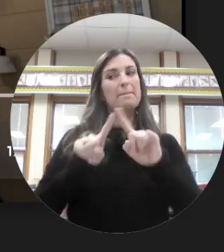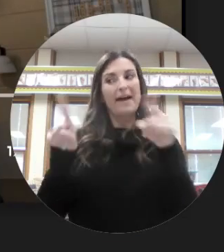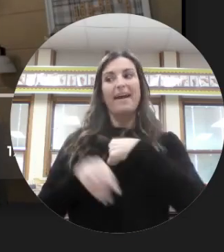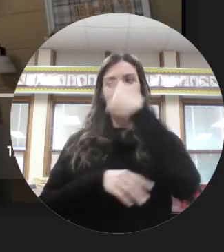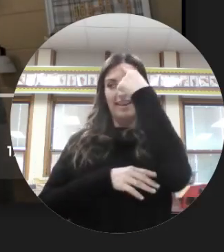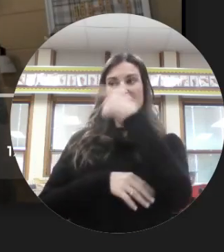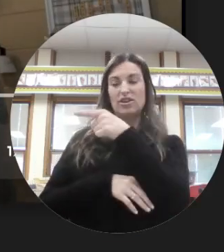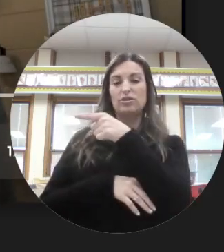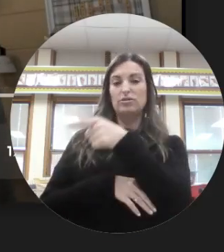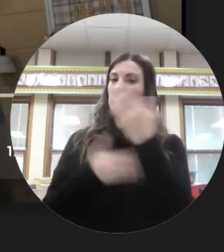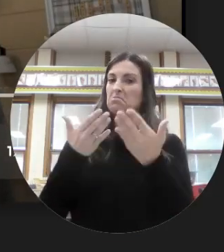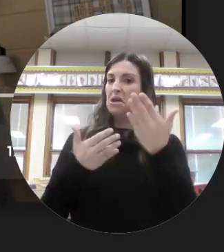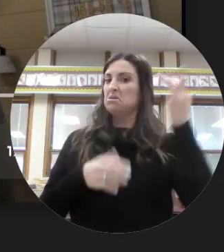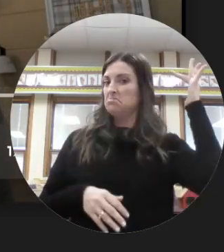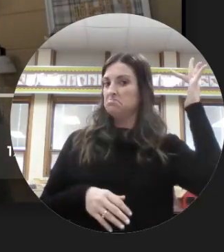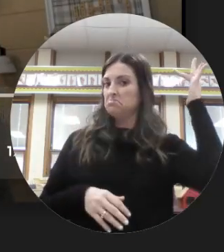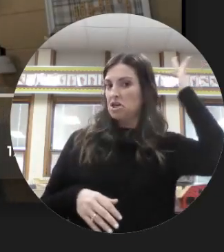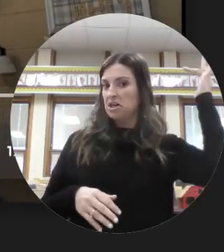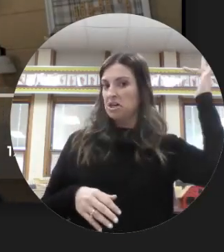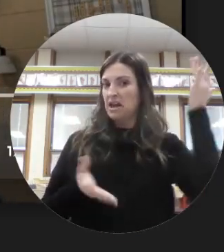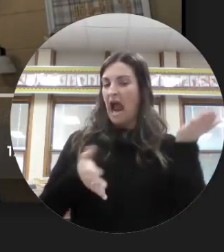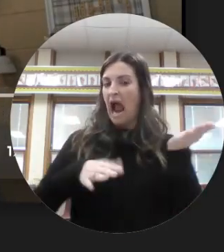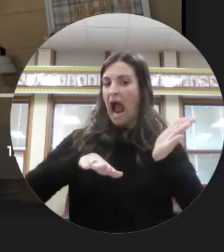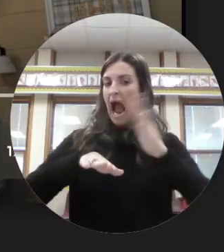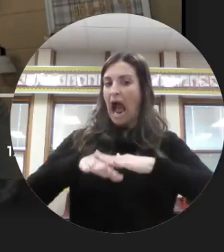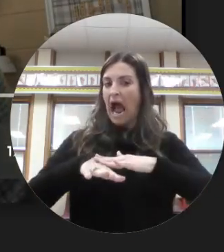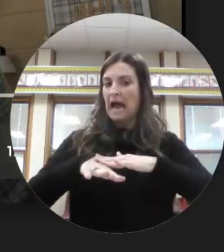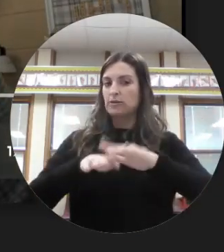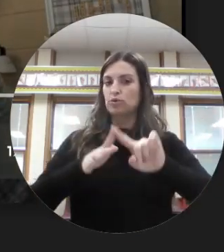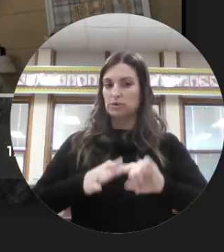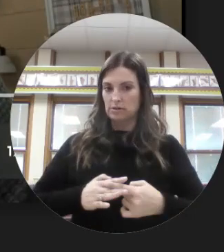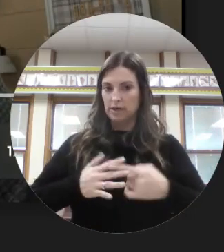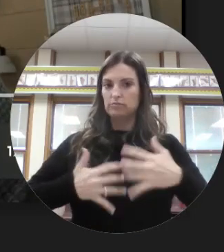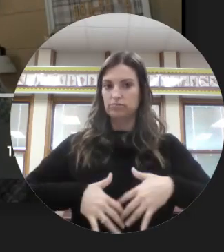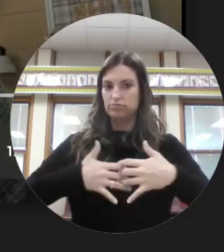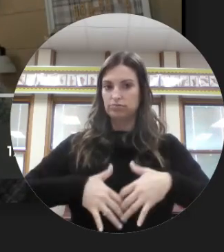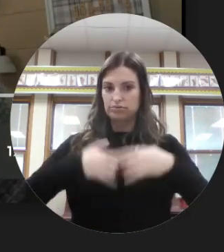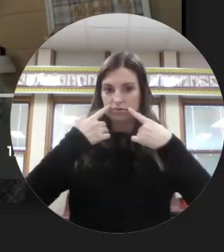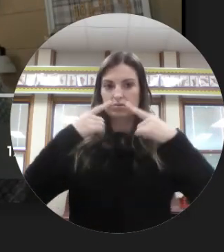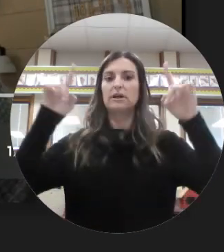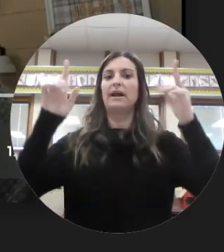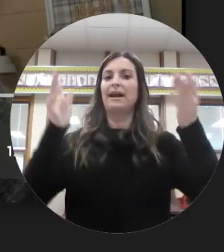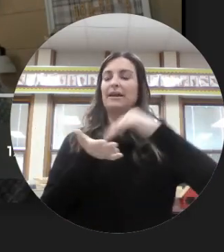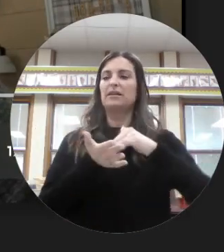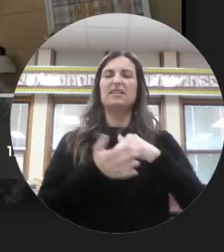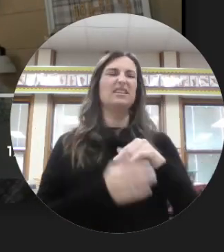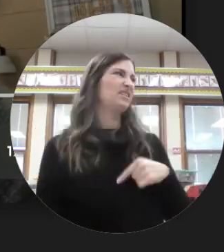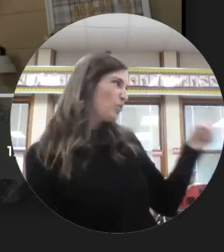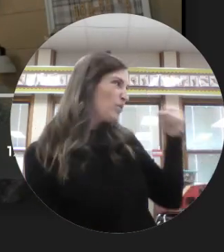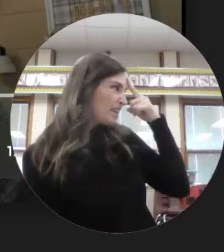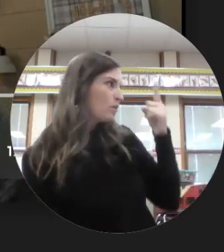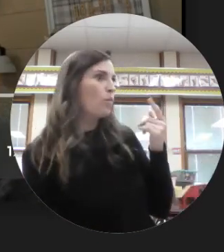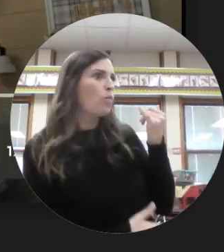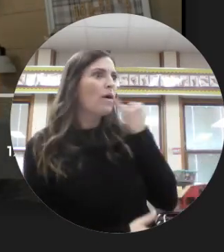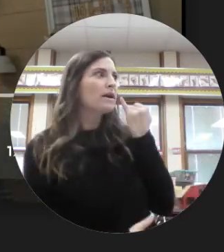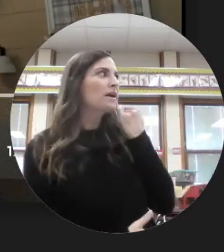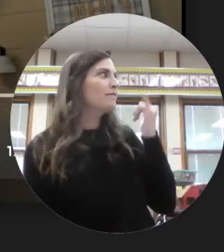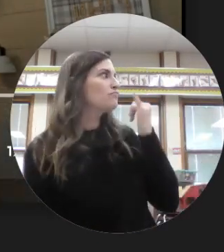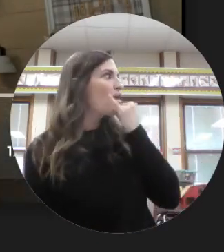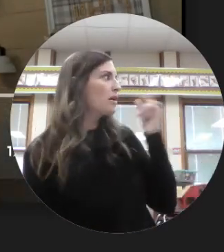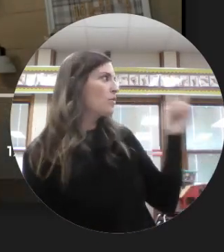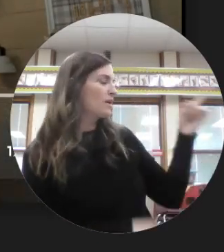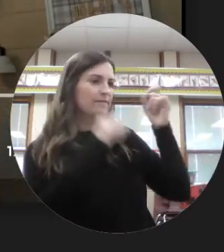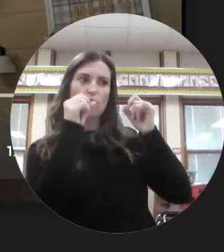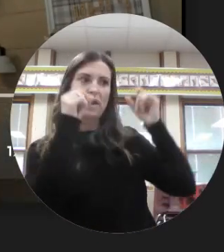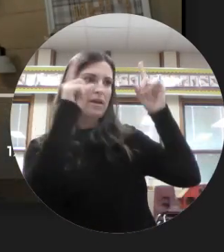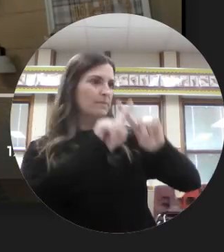think that you could simply press the button to start me again." "You think?" squawked Brightbill. "What if you're wrong? What if you wake up different? What if you